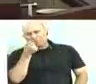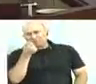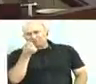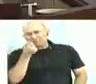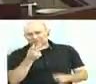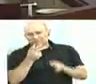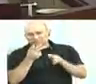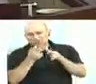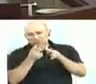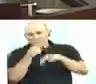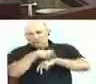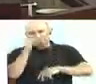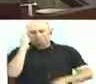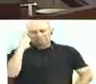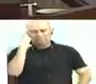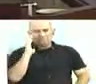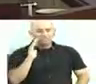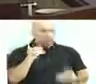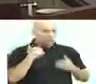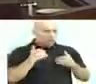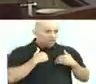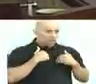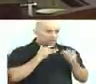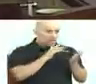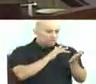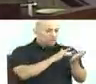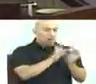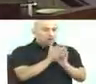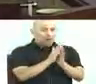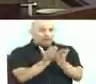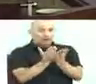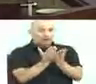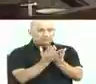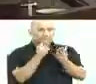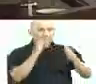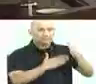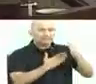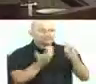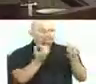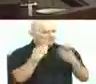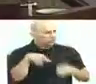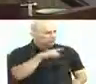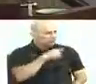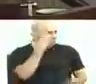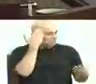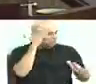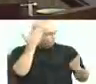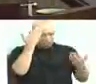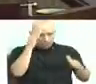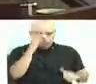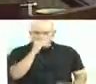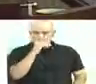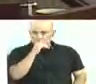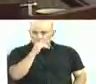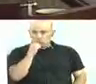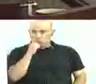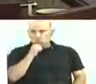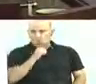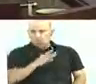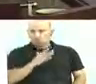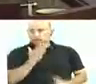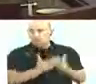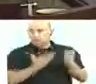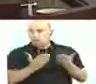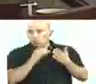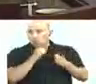a little while back, okay? There was a gospel singer. Many of you may not know her. Some of you might be old enough to